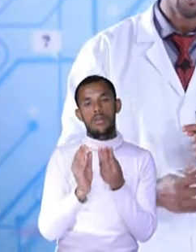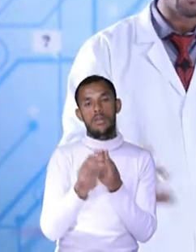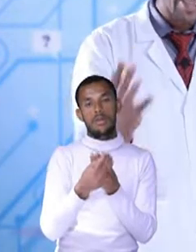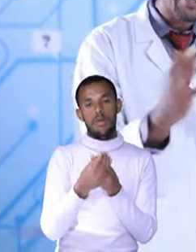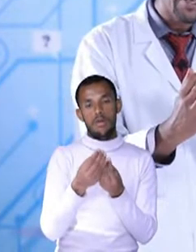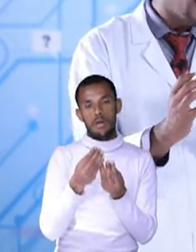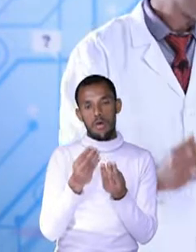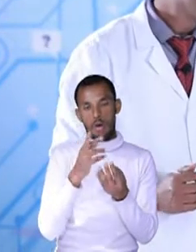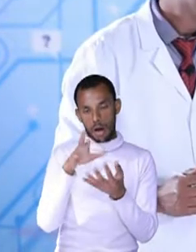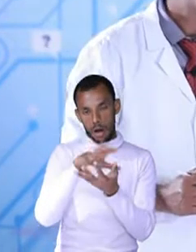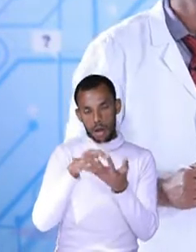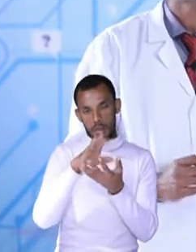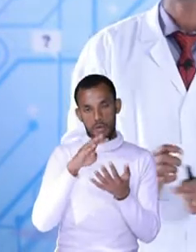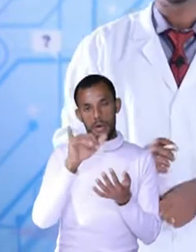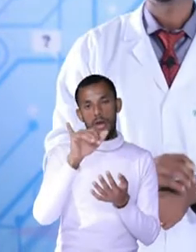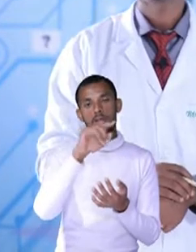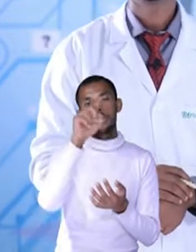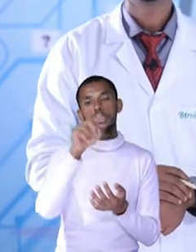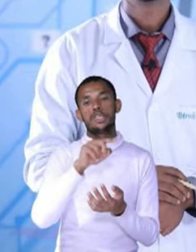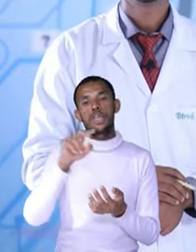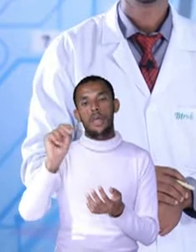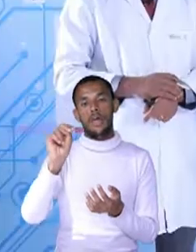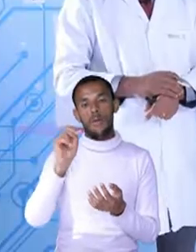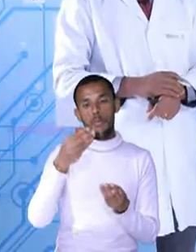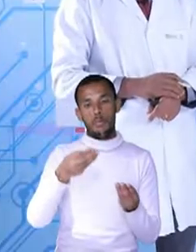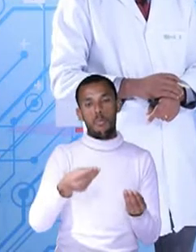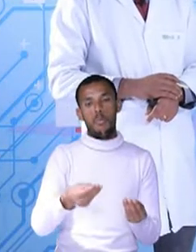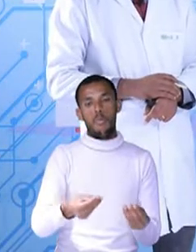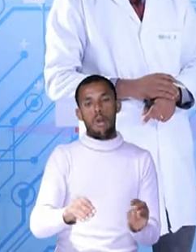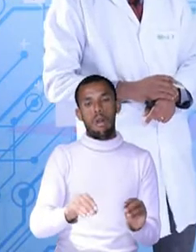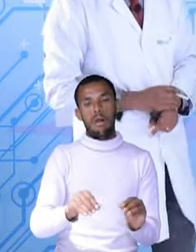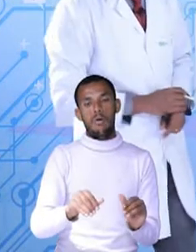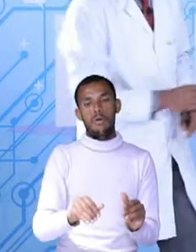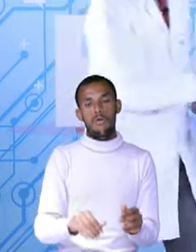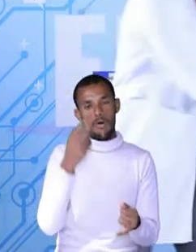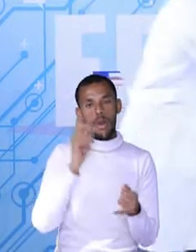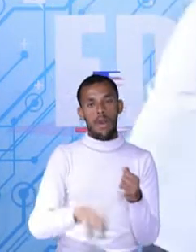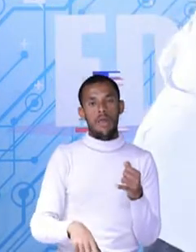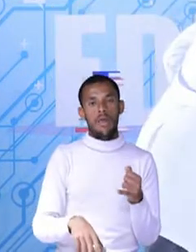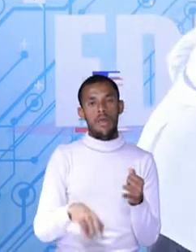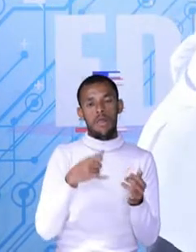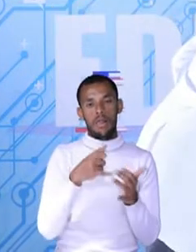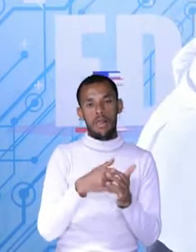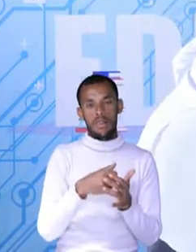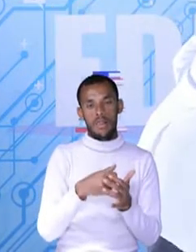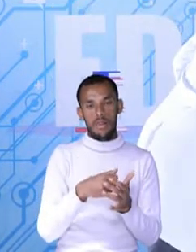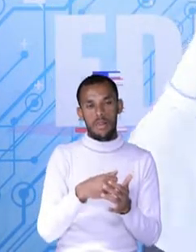treated by or reacted by zinc powder. Zinc powder. Finally, it